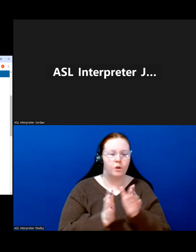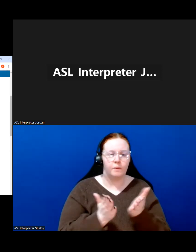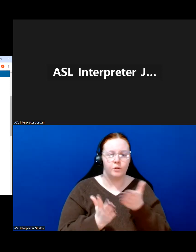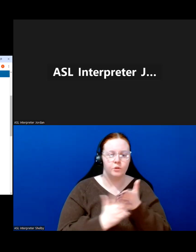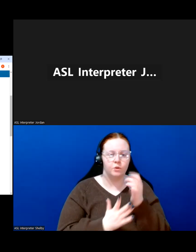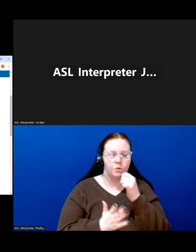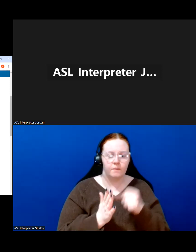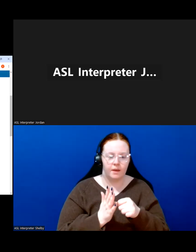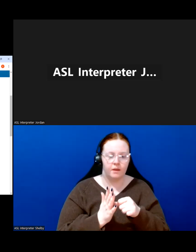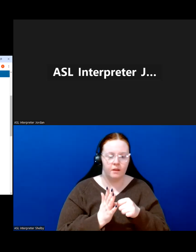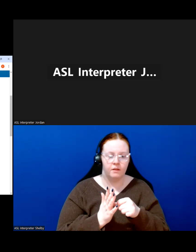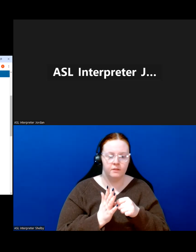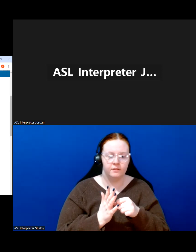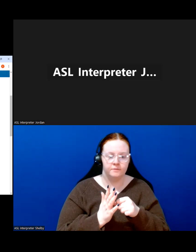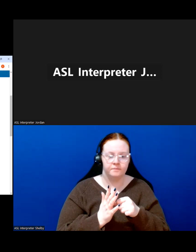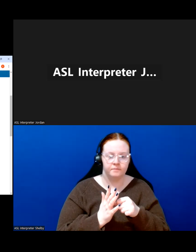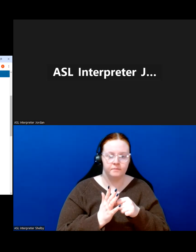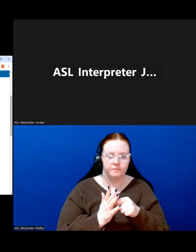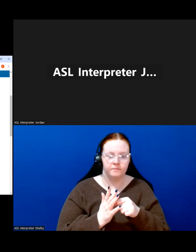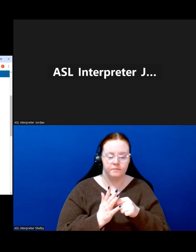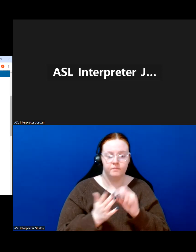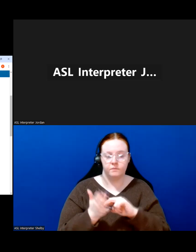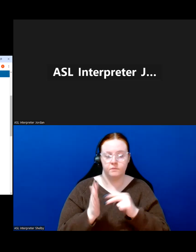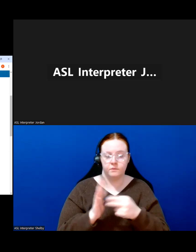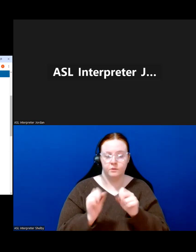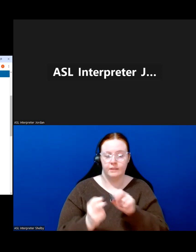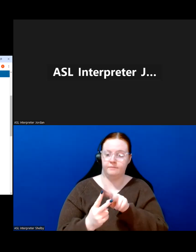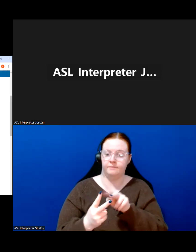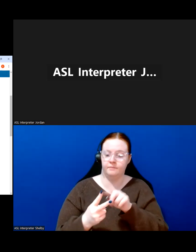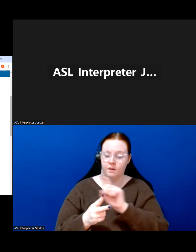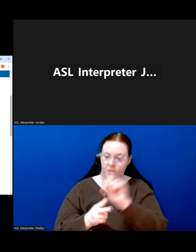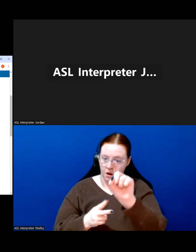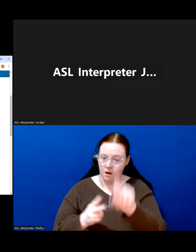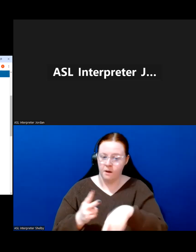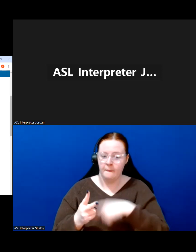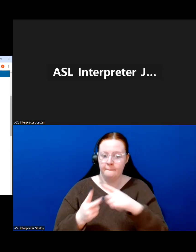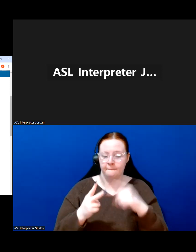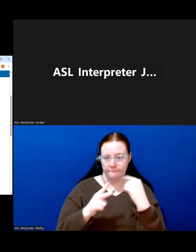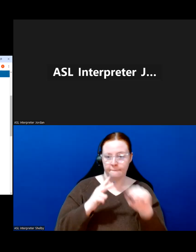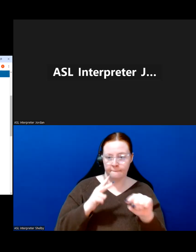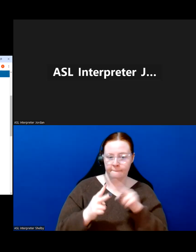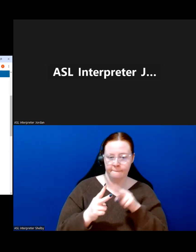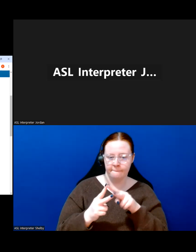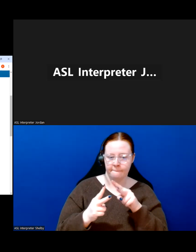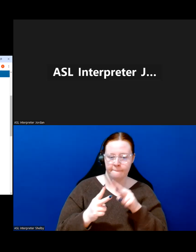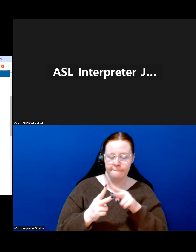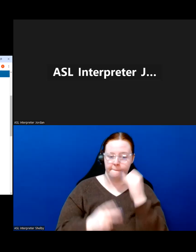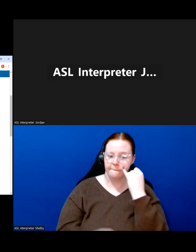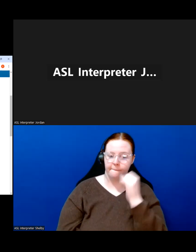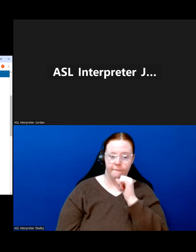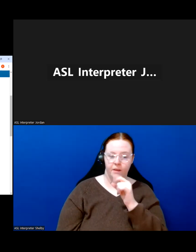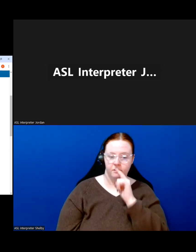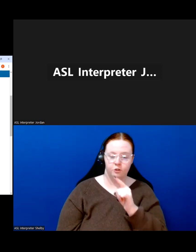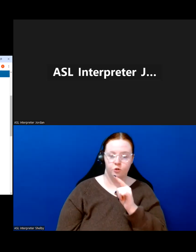mail. So to do this, you'd either have to email them or phone them by these numbers listed here. If you're not sure